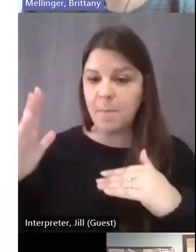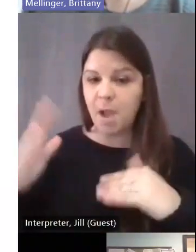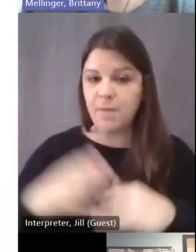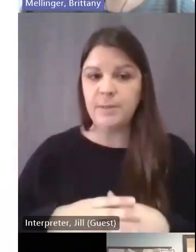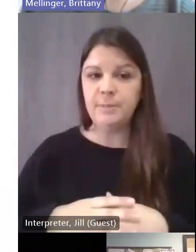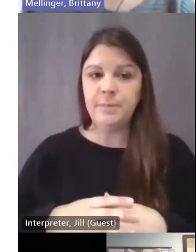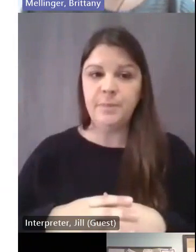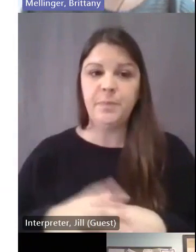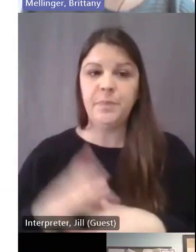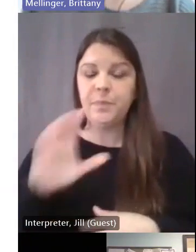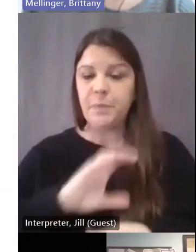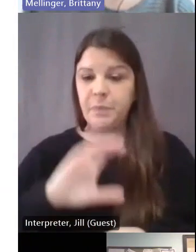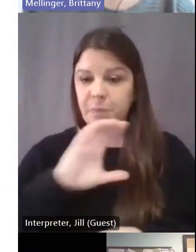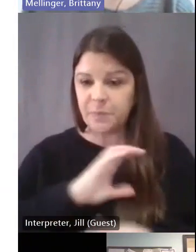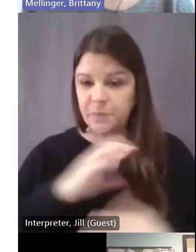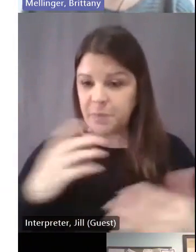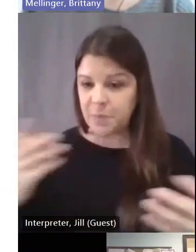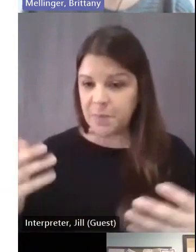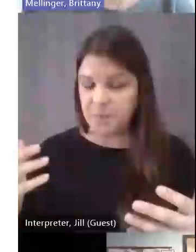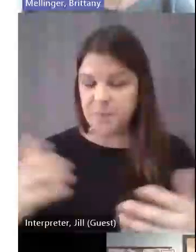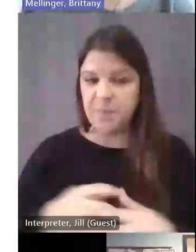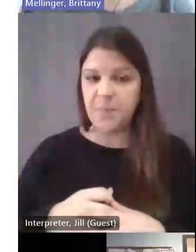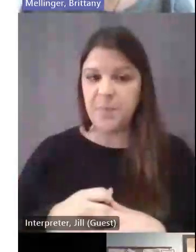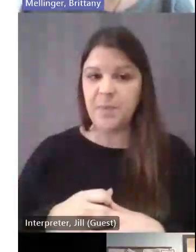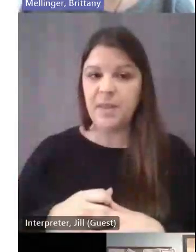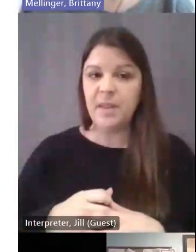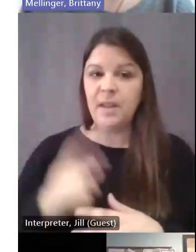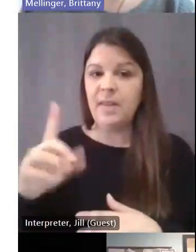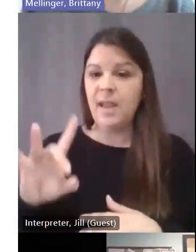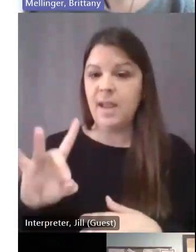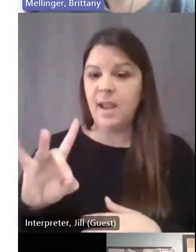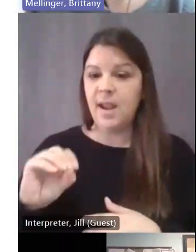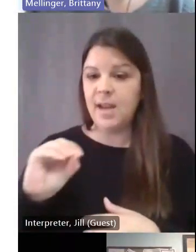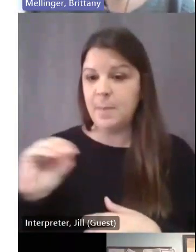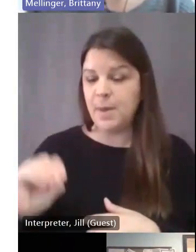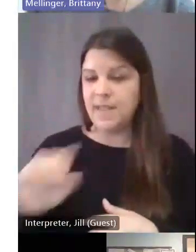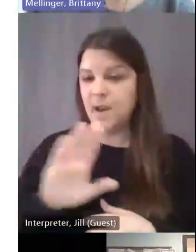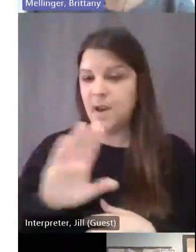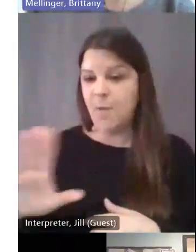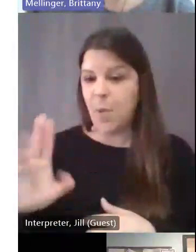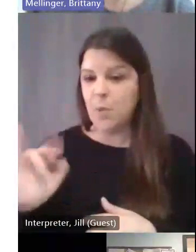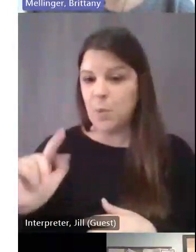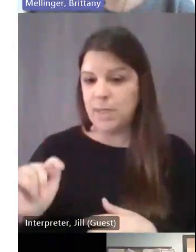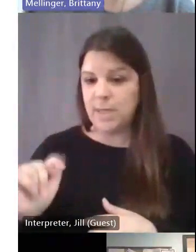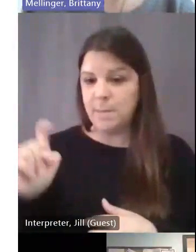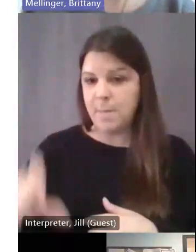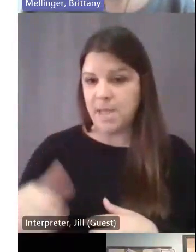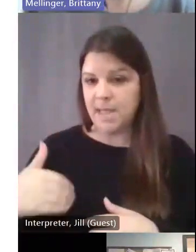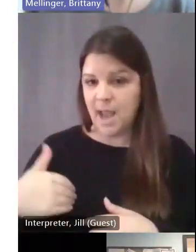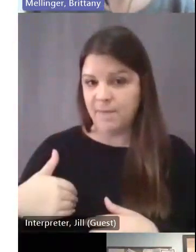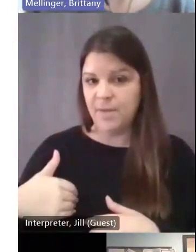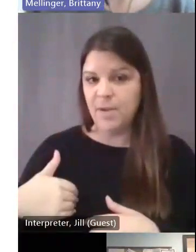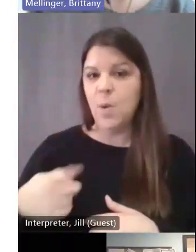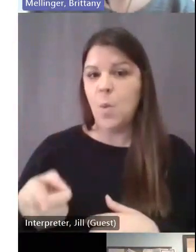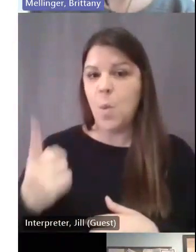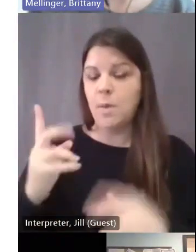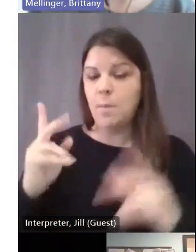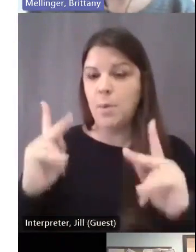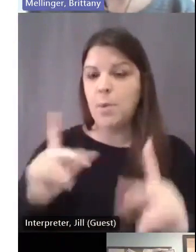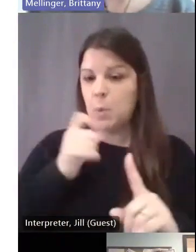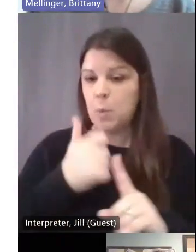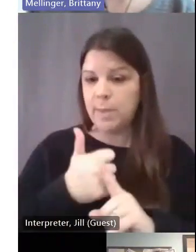the characteristics of those communities are that at least 80% of the units have to be occupied by at least one person who is